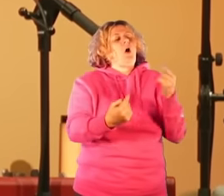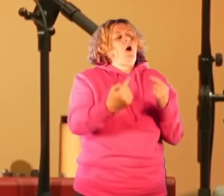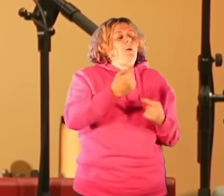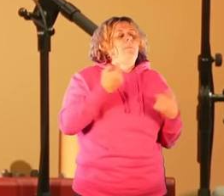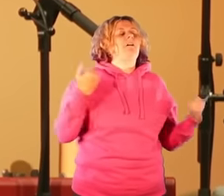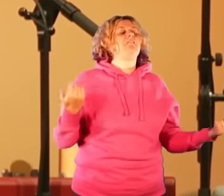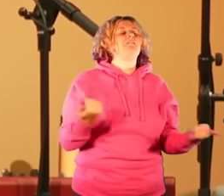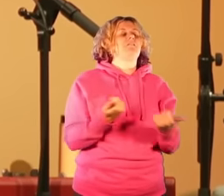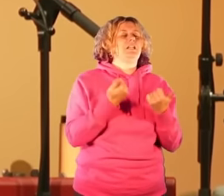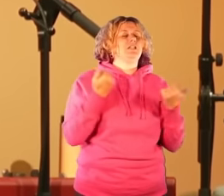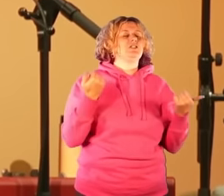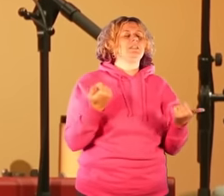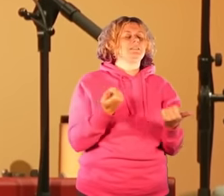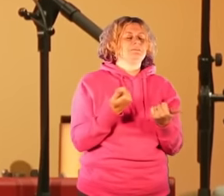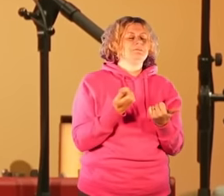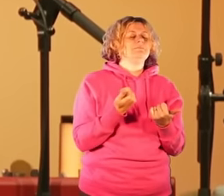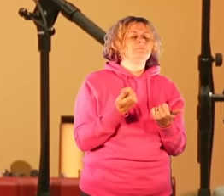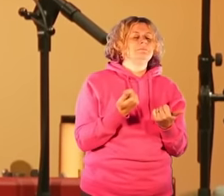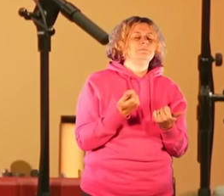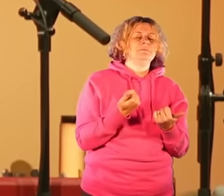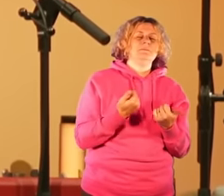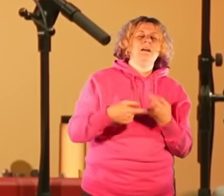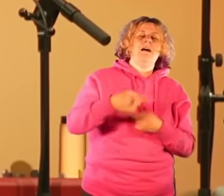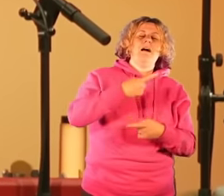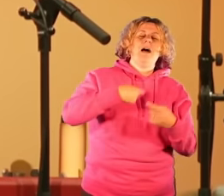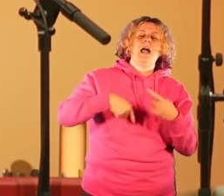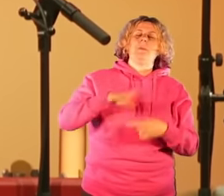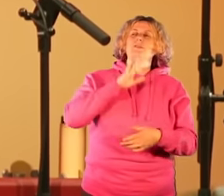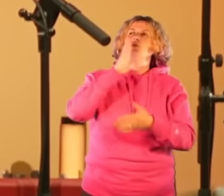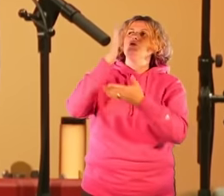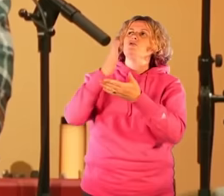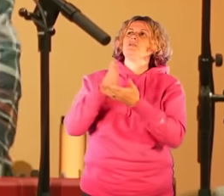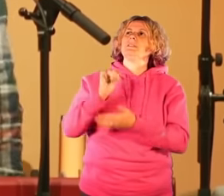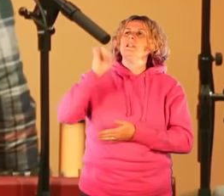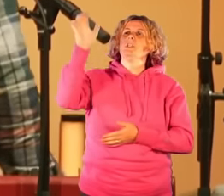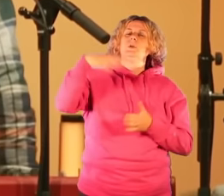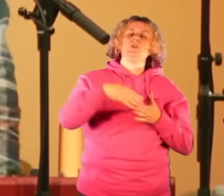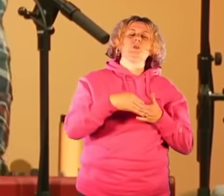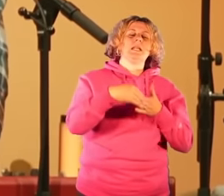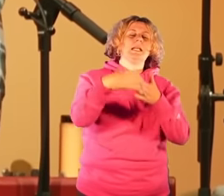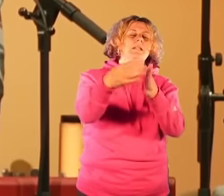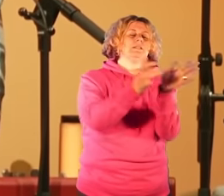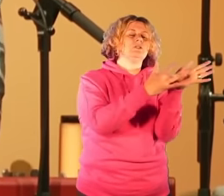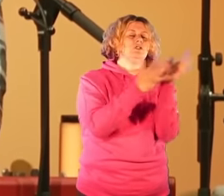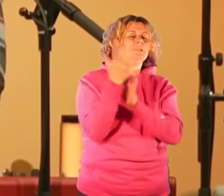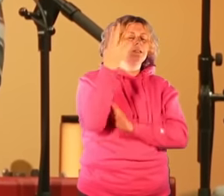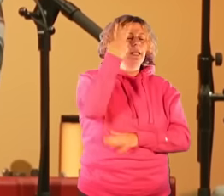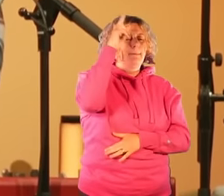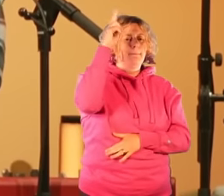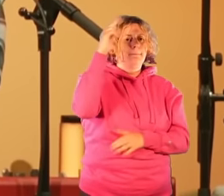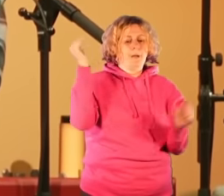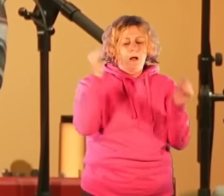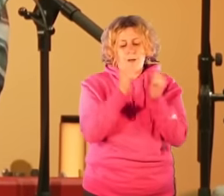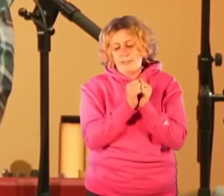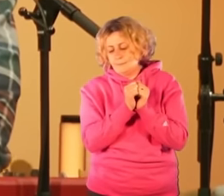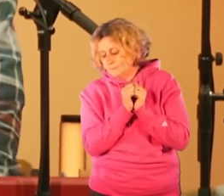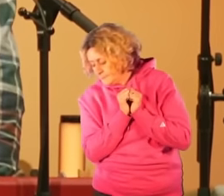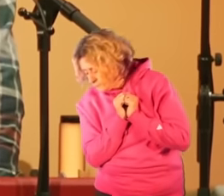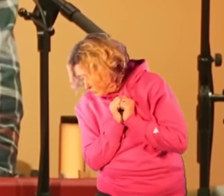end. Help us to trust in you as you lead us. In Jesus' name,